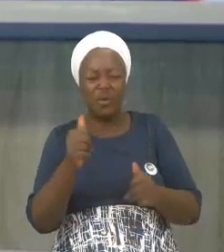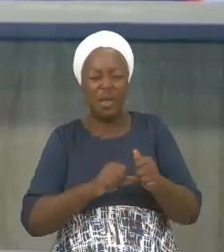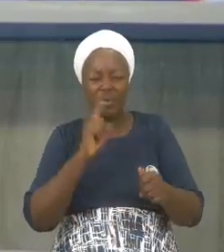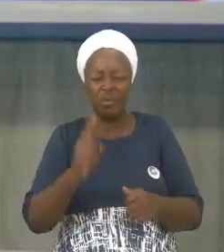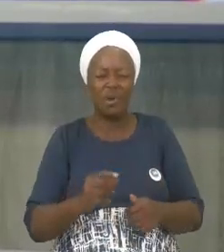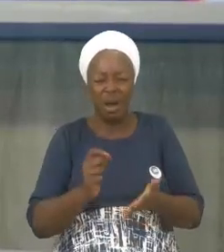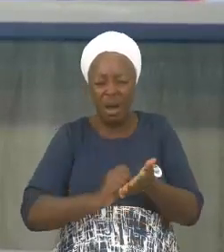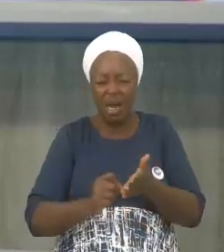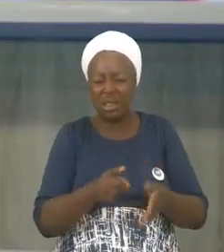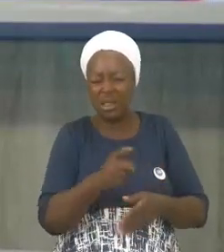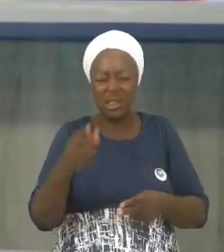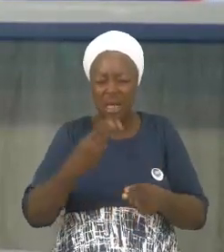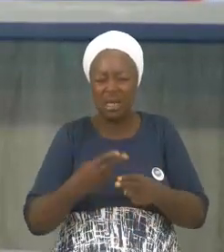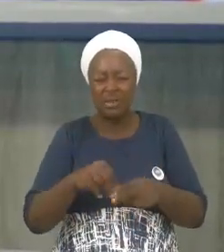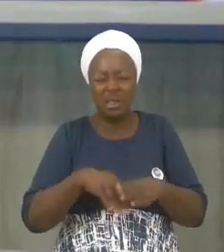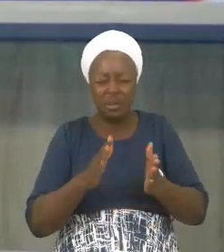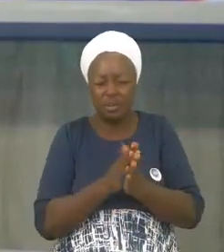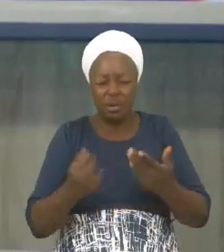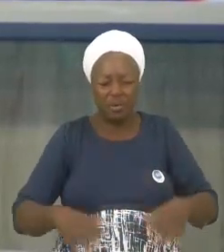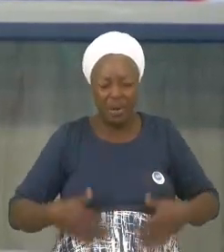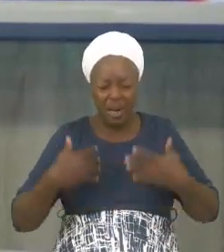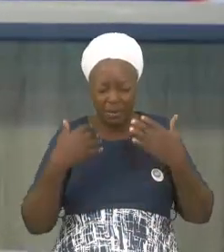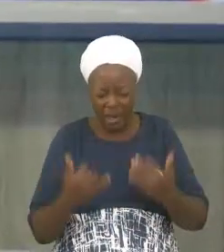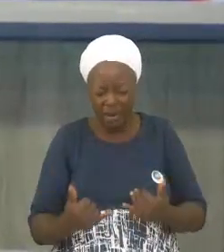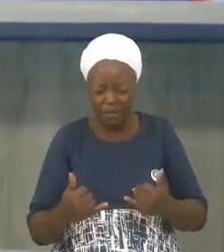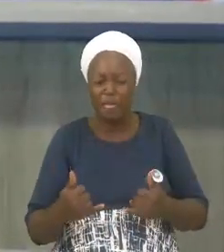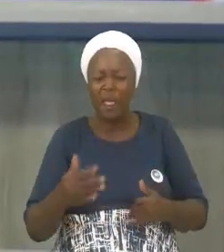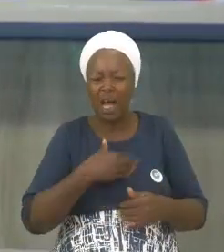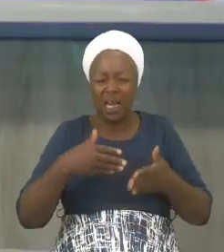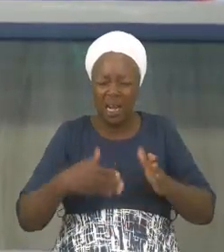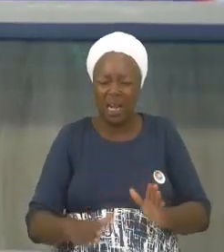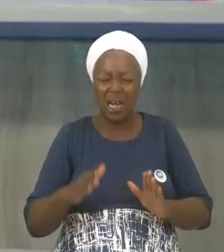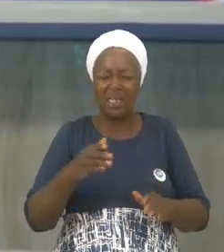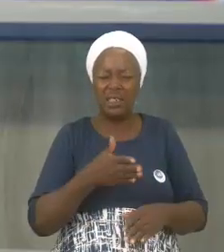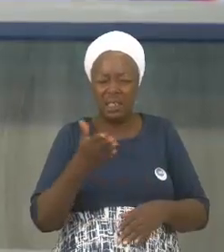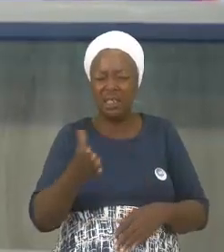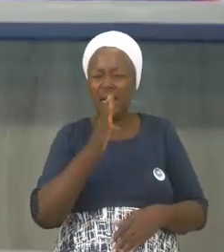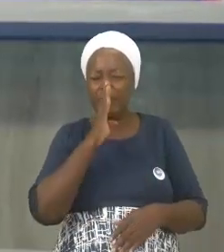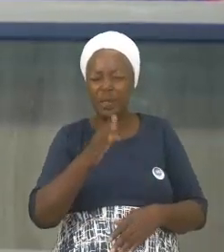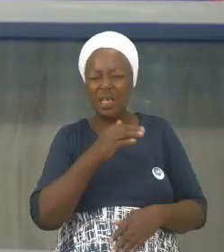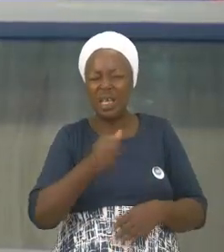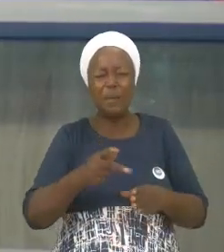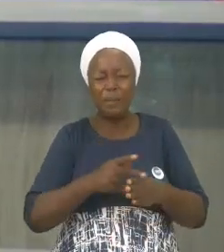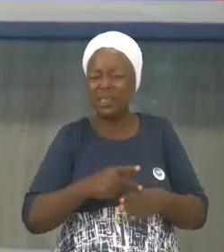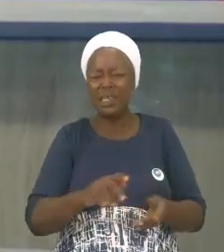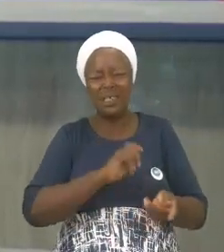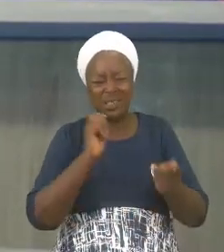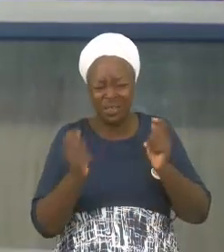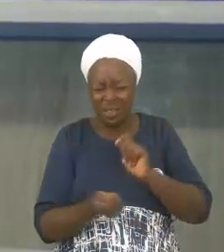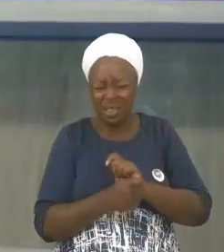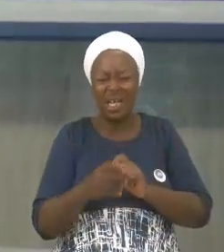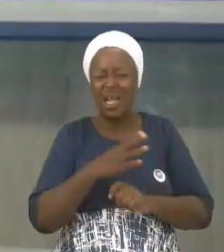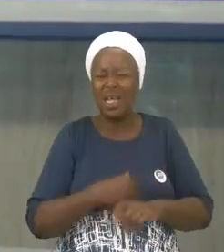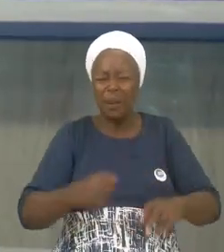their names in the book of life right now. And let there be a practical change, a